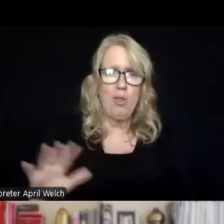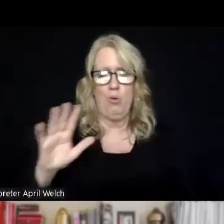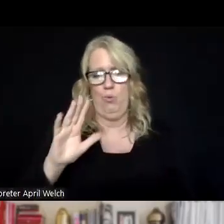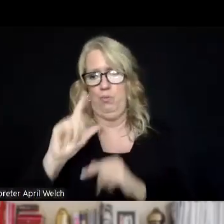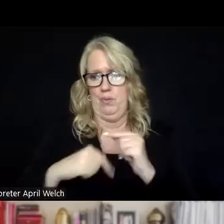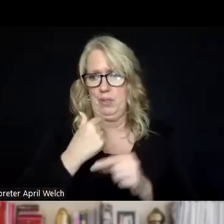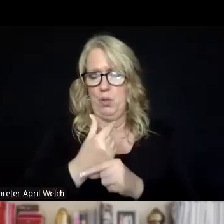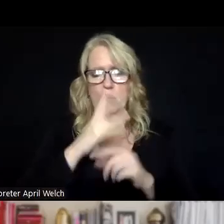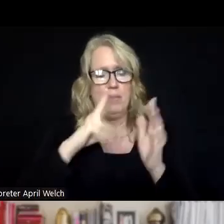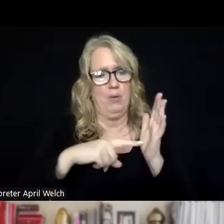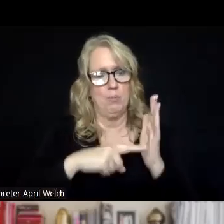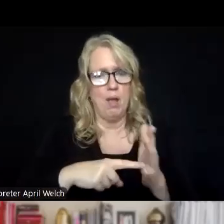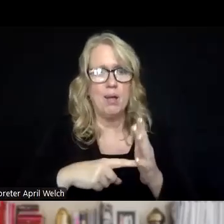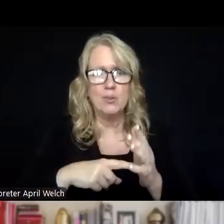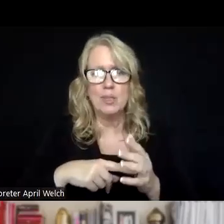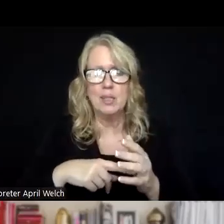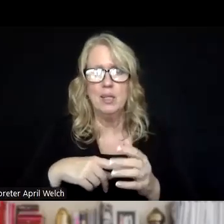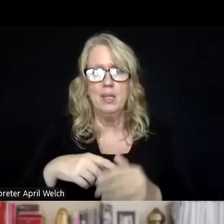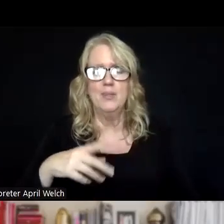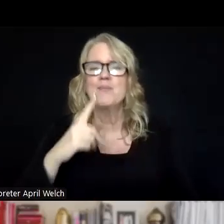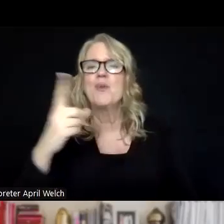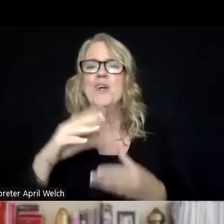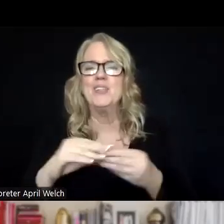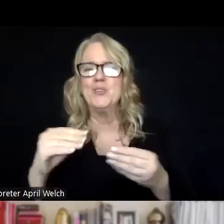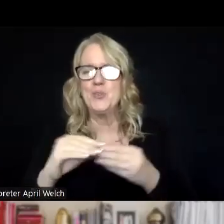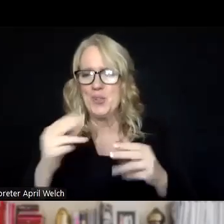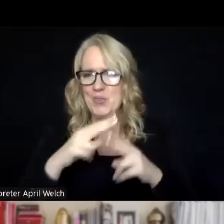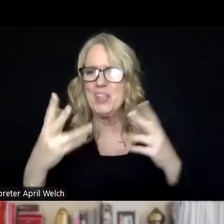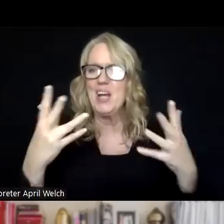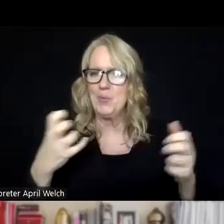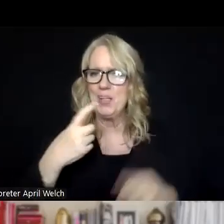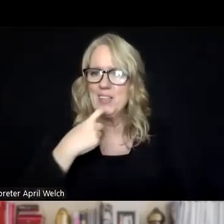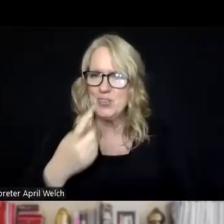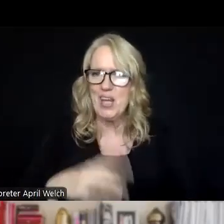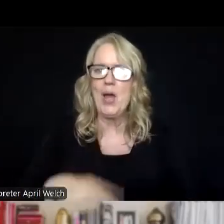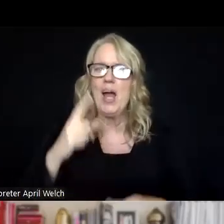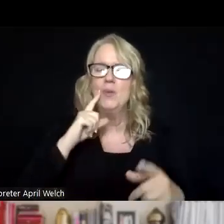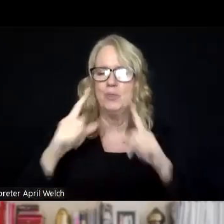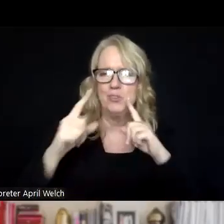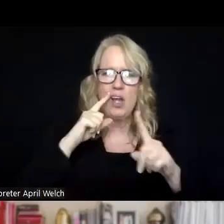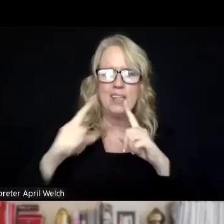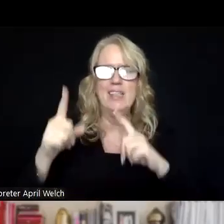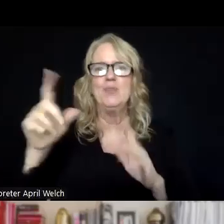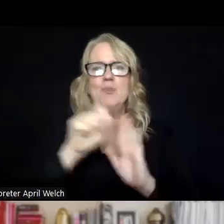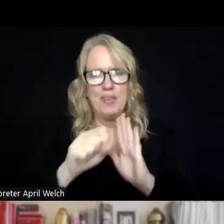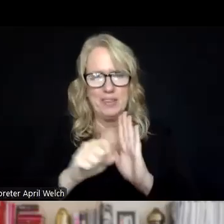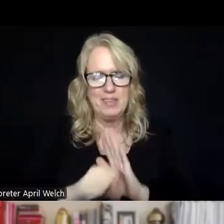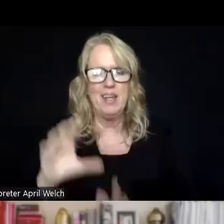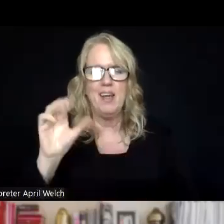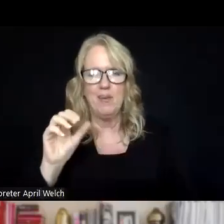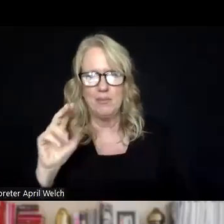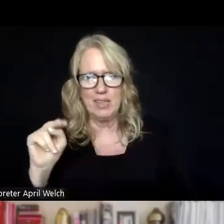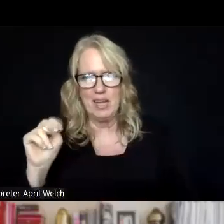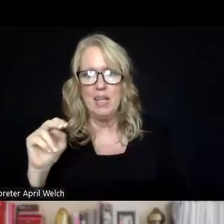are modeling. I just need to tell you a quick story. I was giving a talk for the state of Connecticut again, and